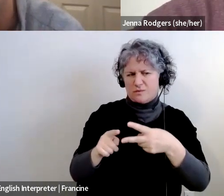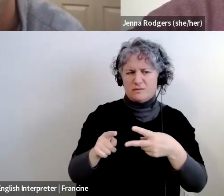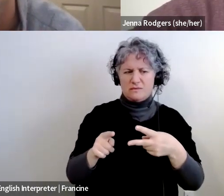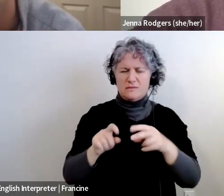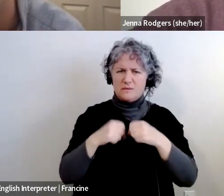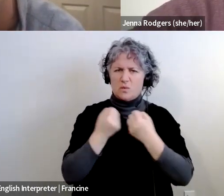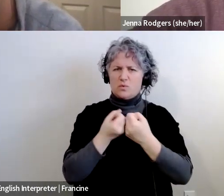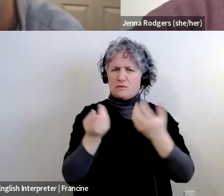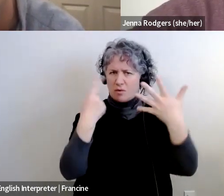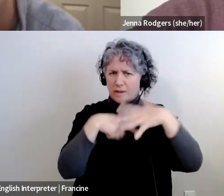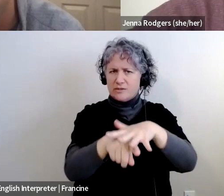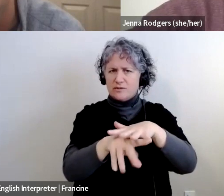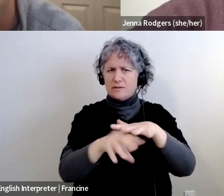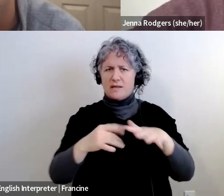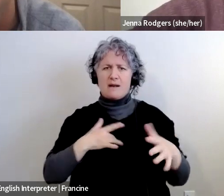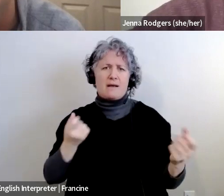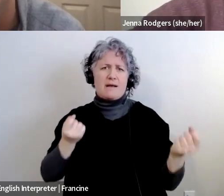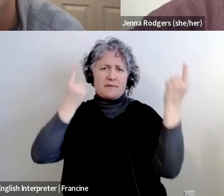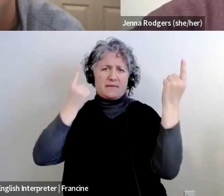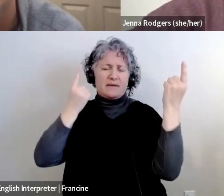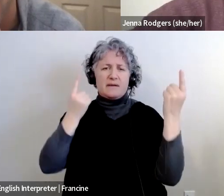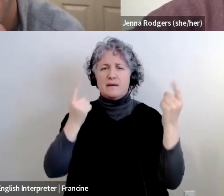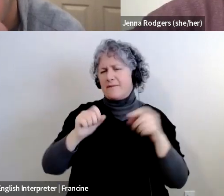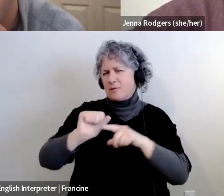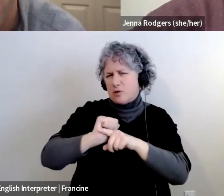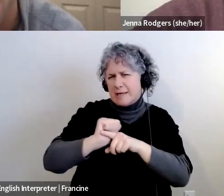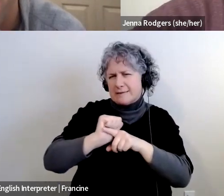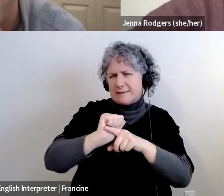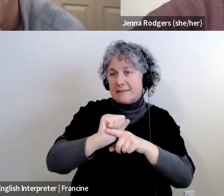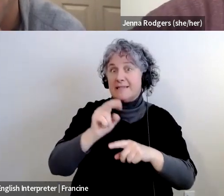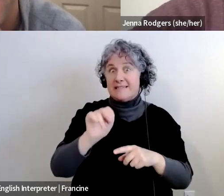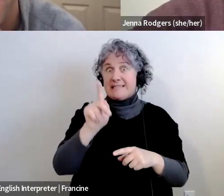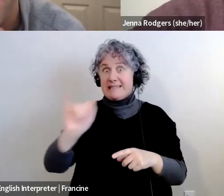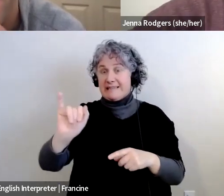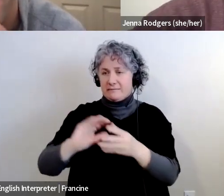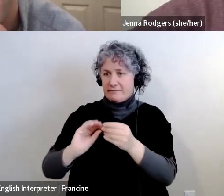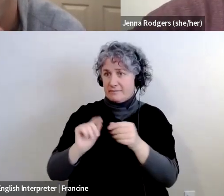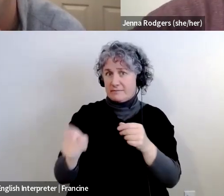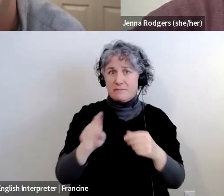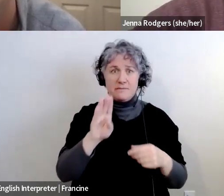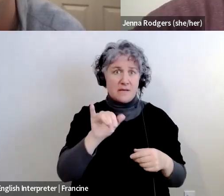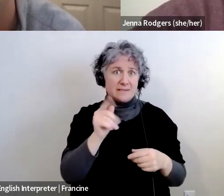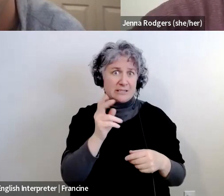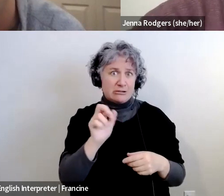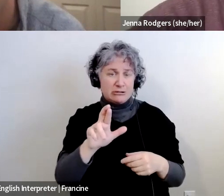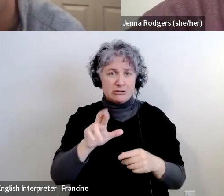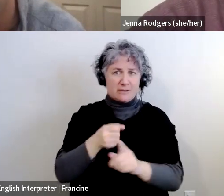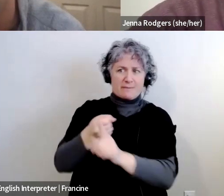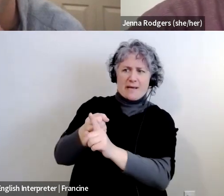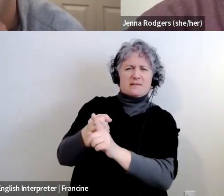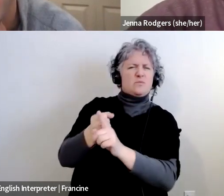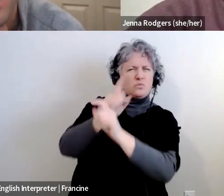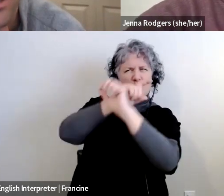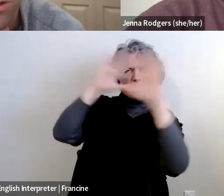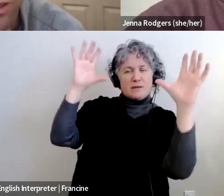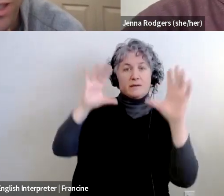practicing. Nikki also put a great thing into the chat too around the bystander effect. And that's really important too, because once you